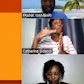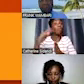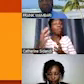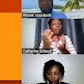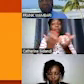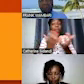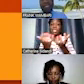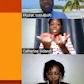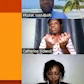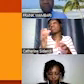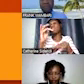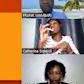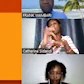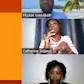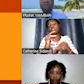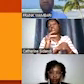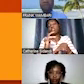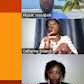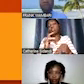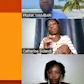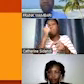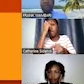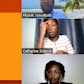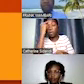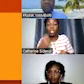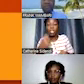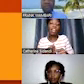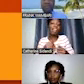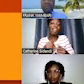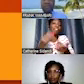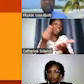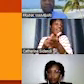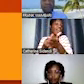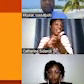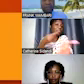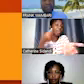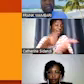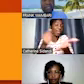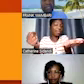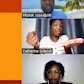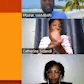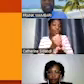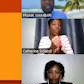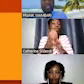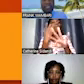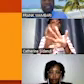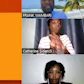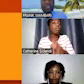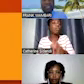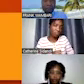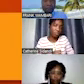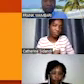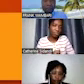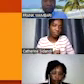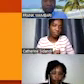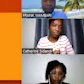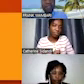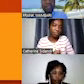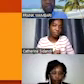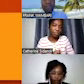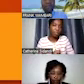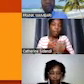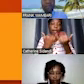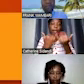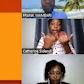businesses, because they will not have enough cash flow to pay the employees. Now, let me start with